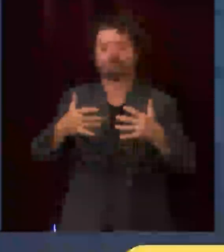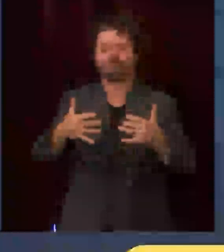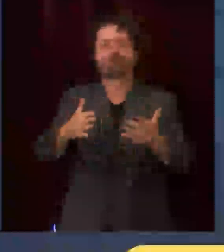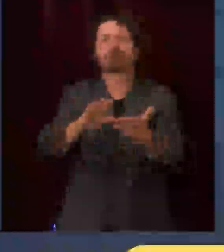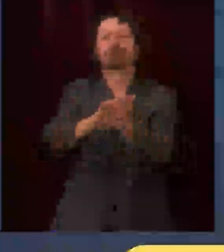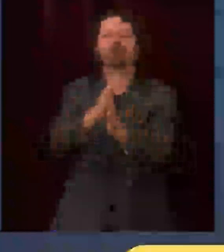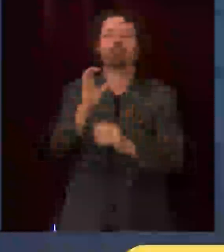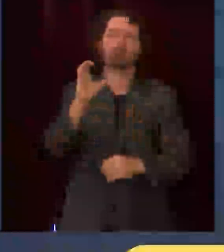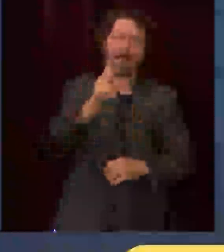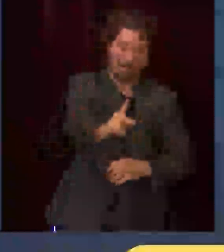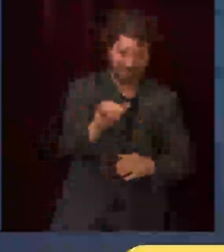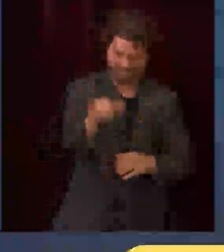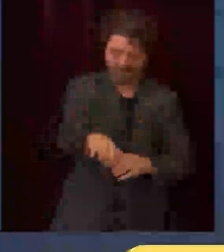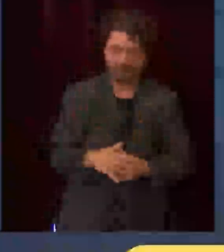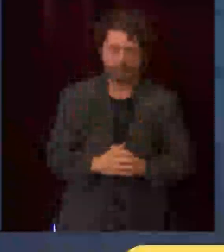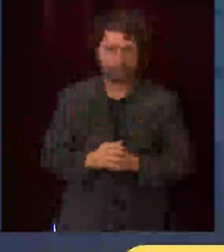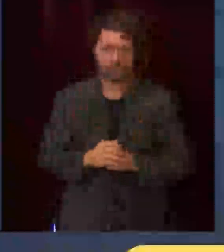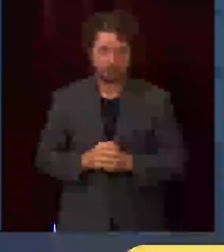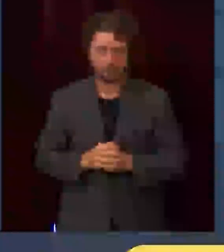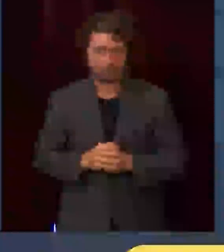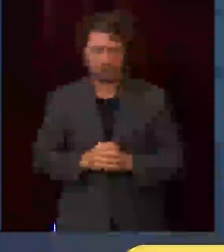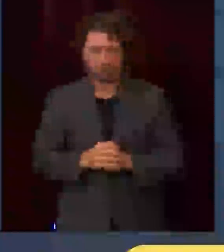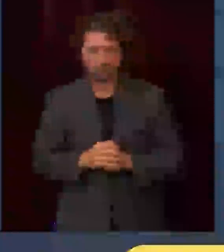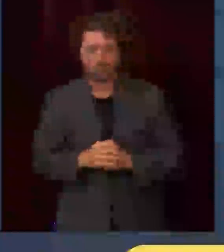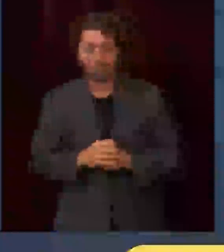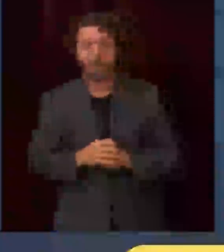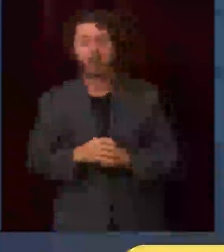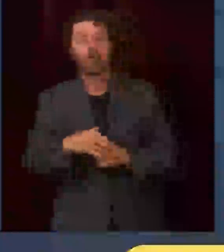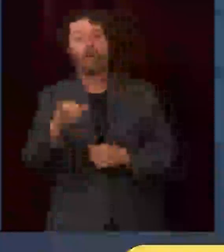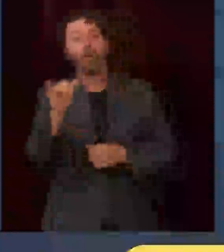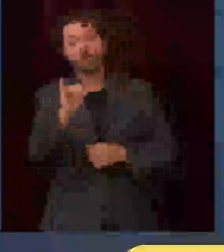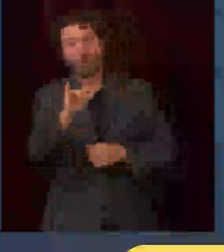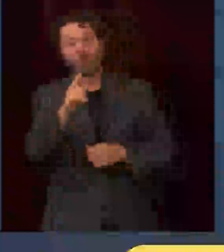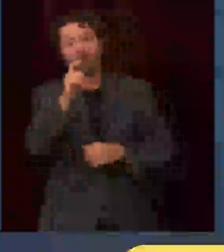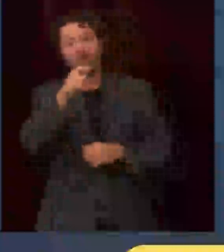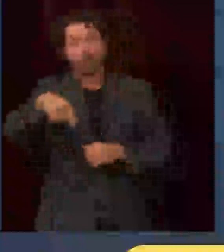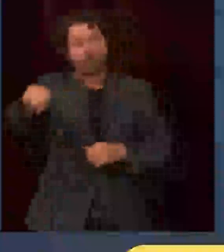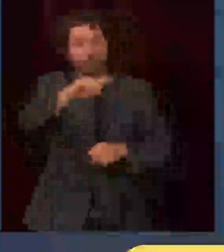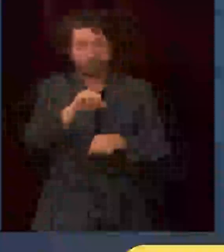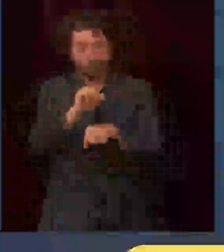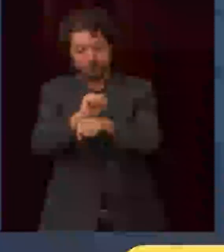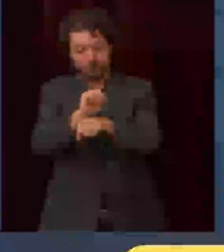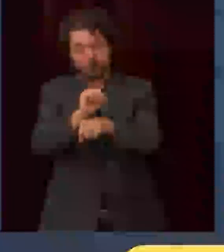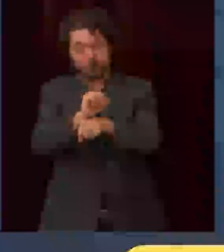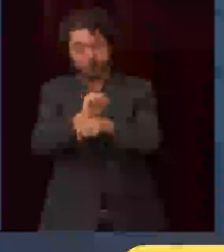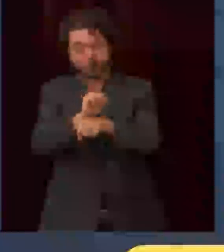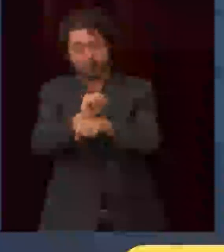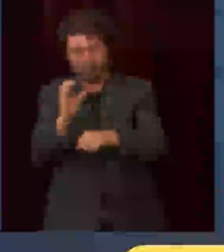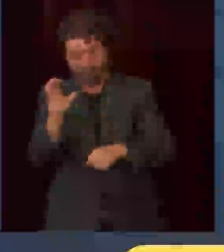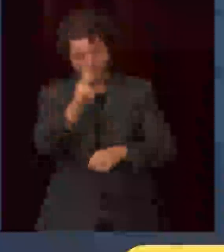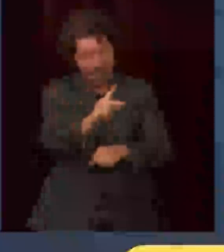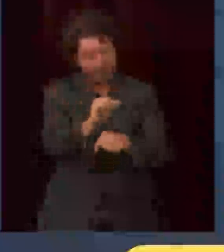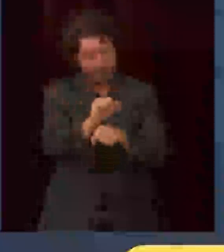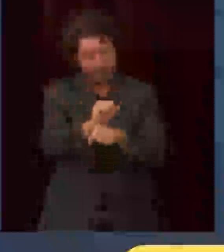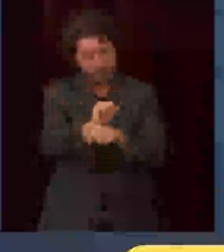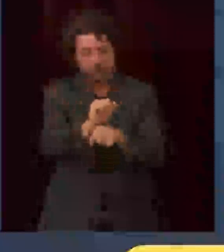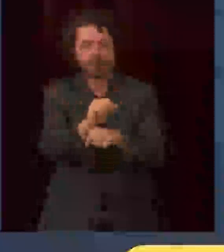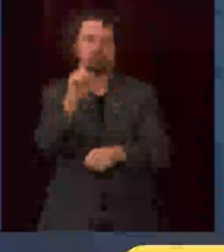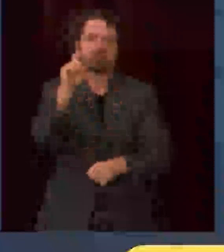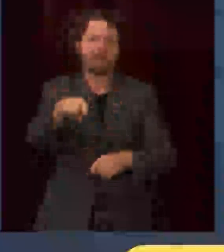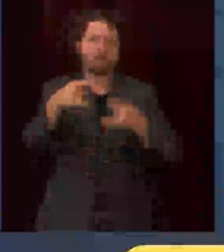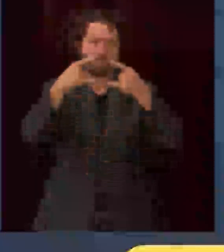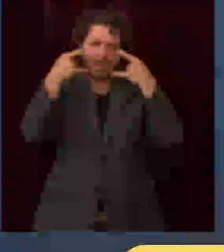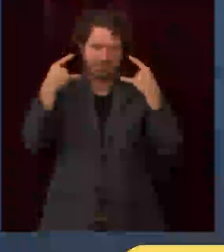wear at a minimum cloth facial coverings on the job, except when you're working alone in an office